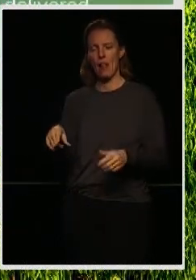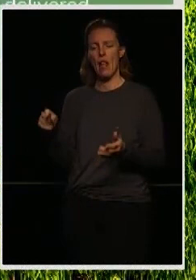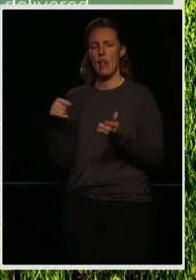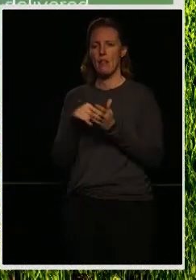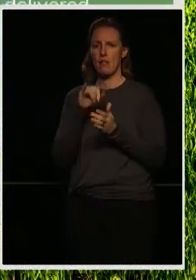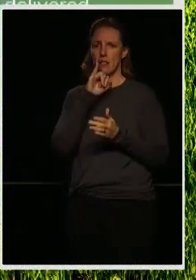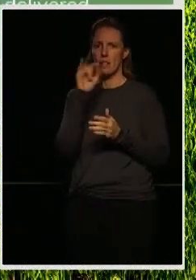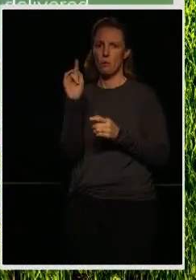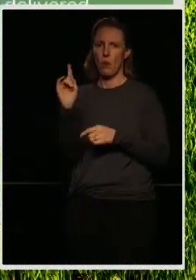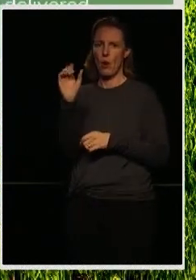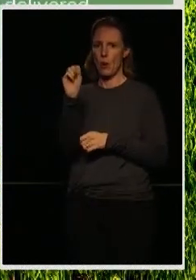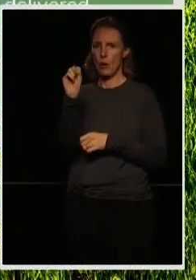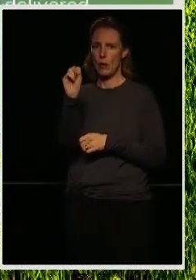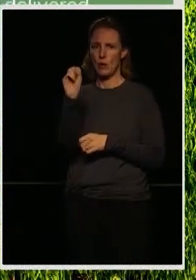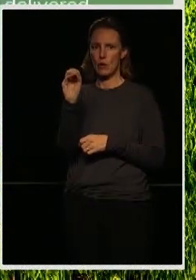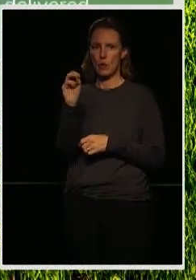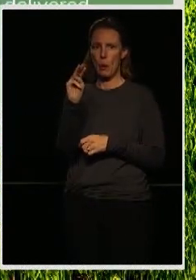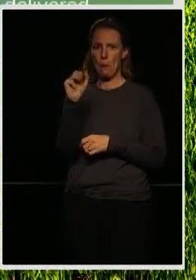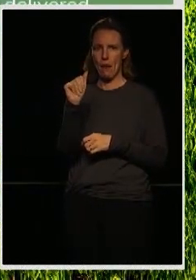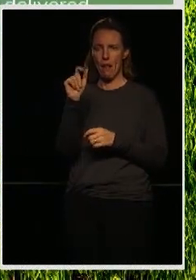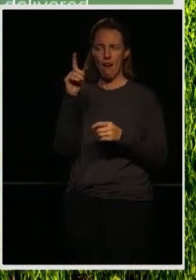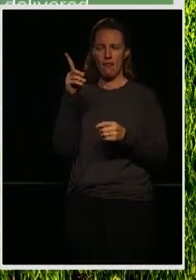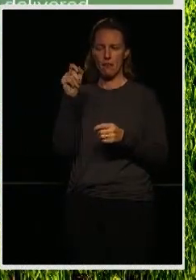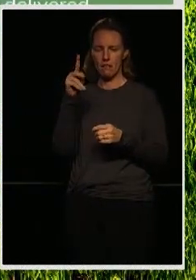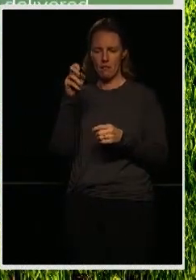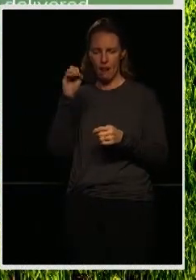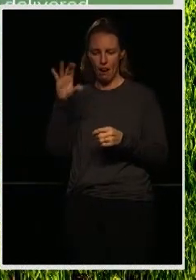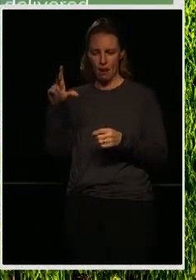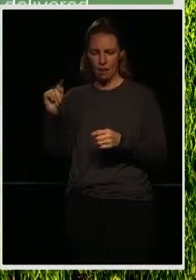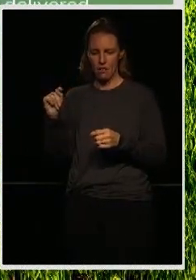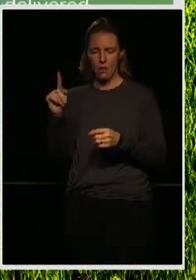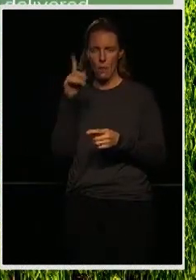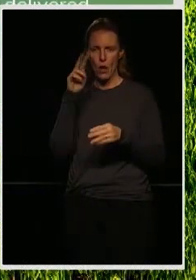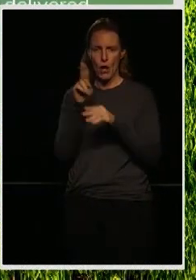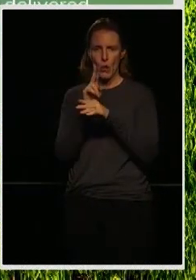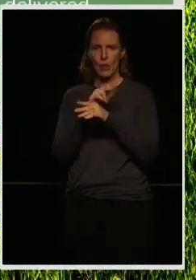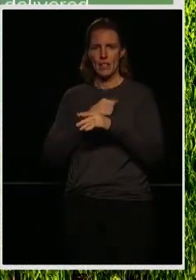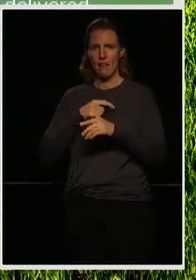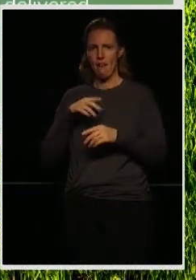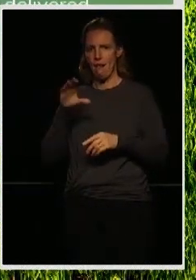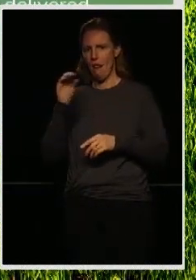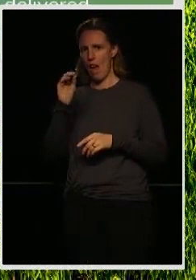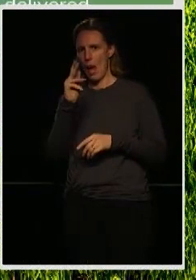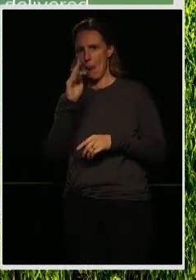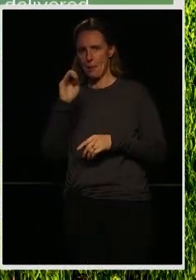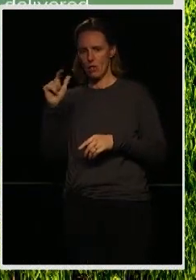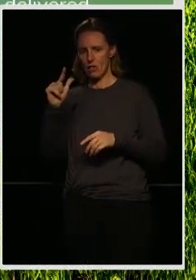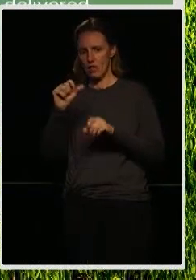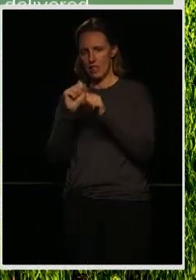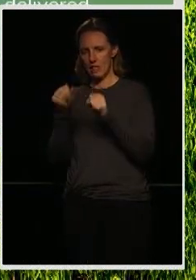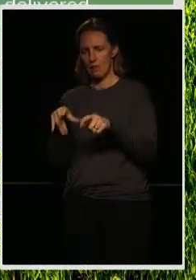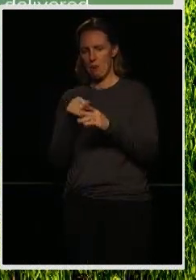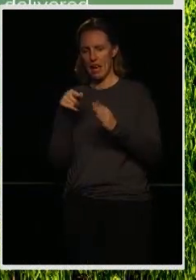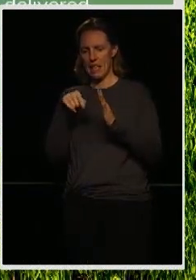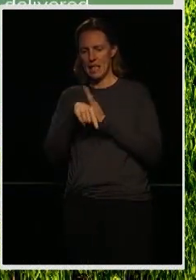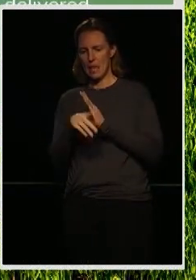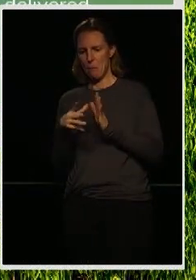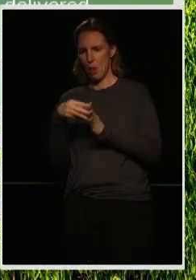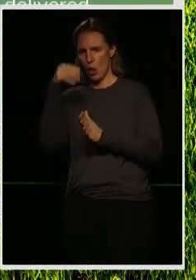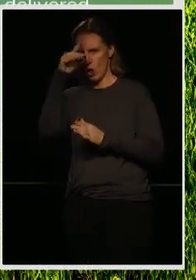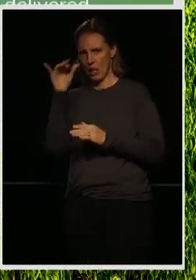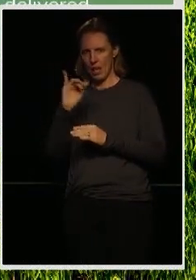where SomaDetect comes in. We're using an optical system and deep learning like never before. We have